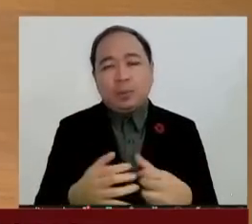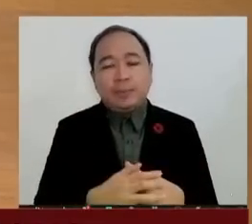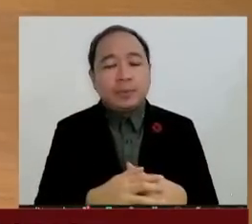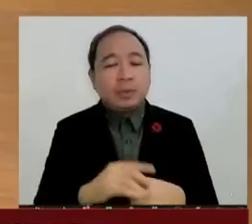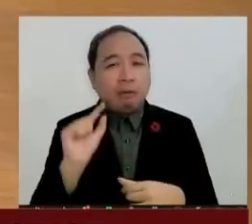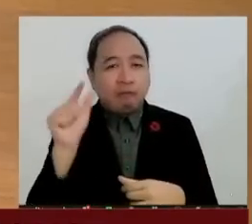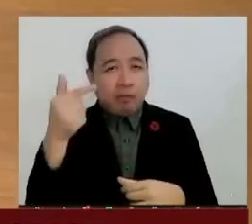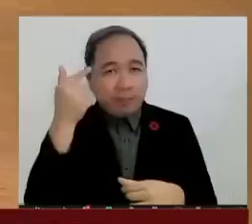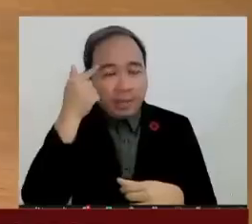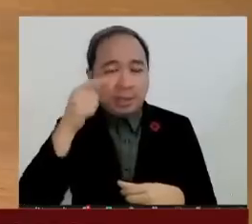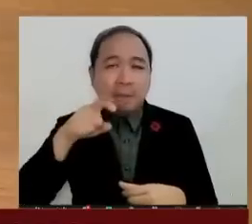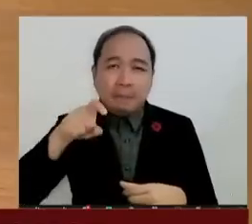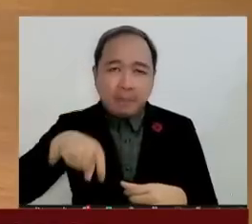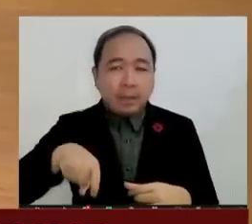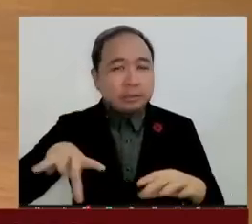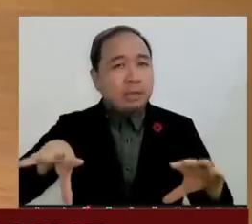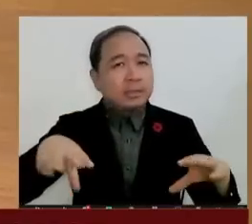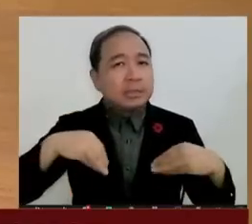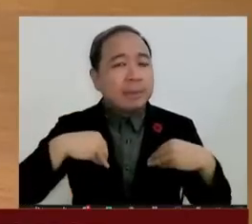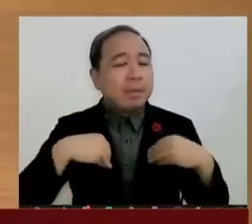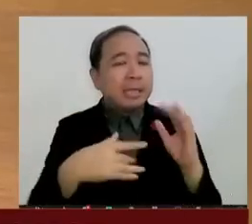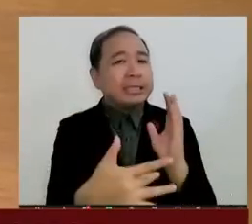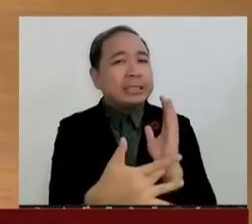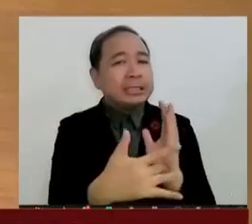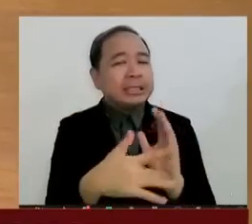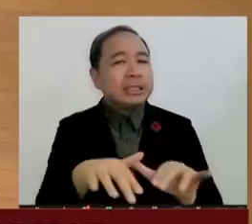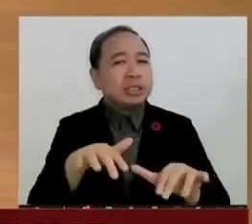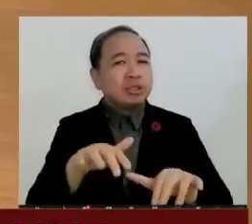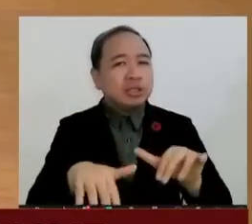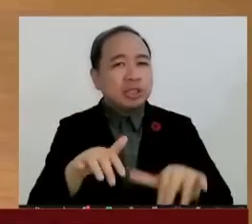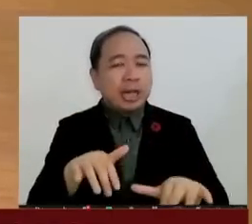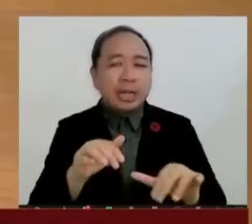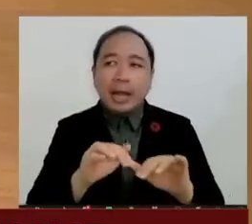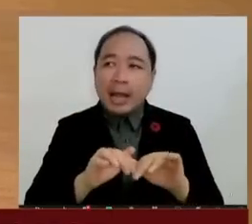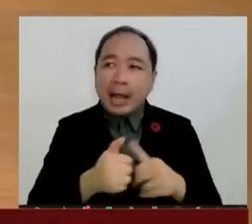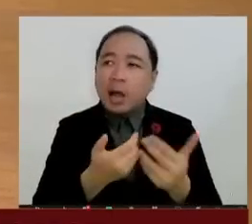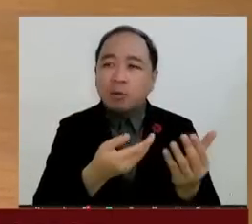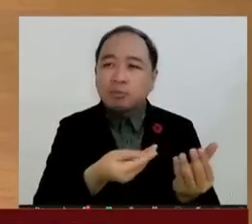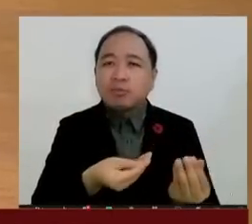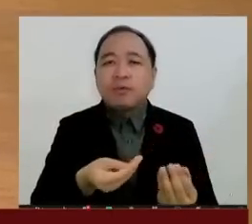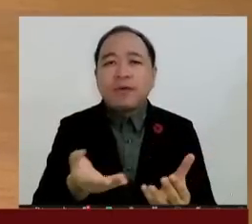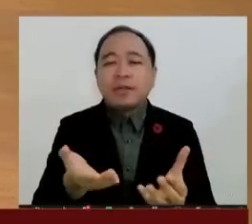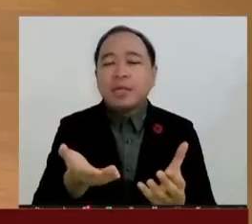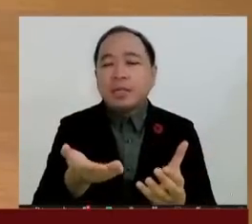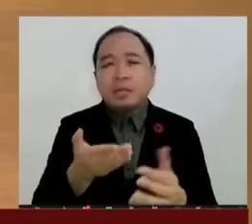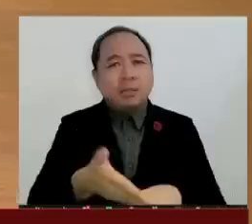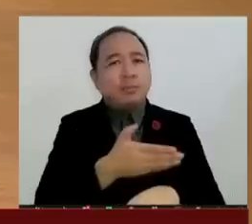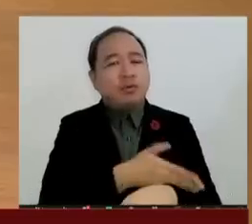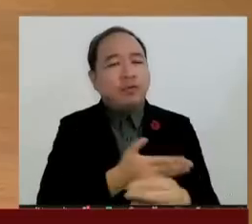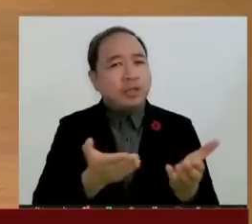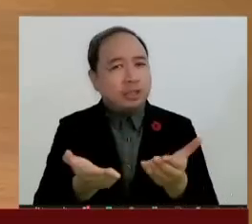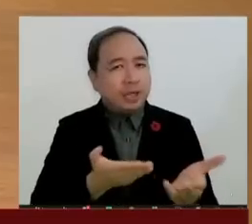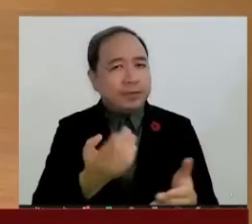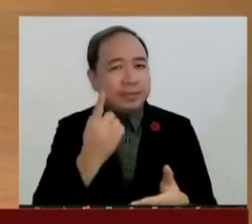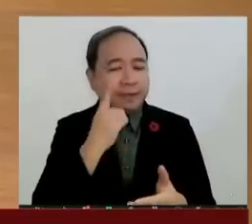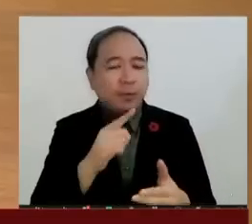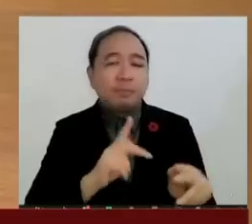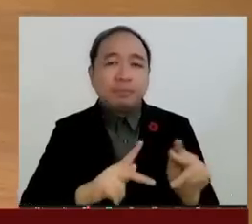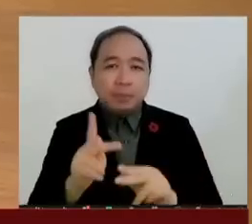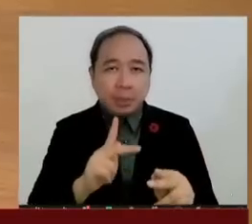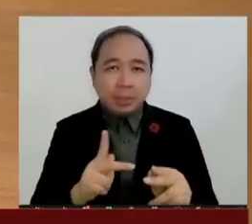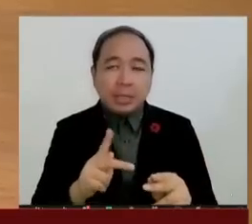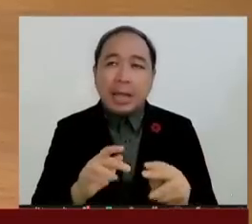fully embrace digitalization to provide better service to the people through its vital frontline services and its back-end